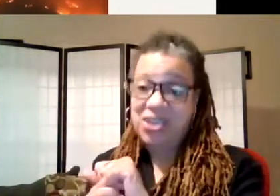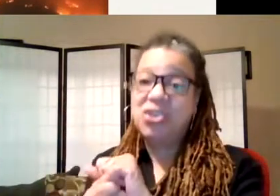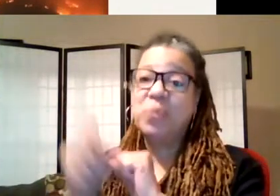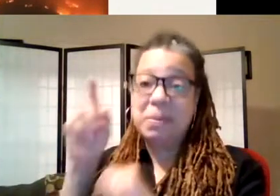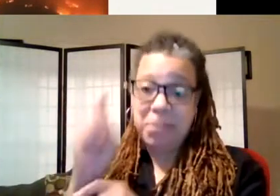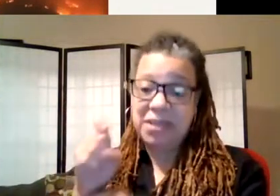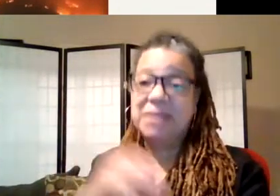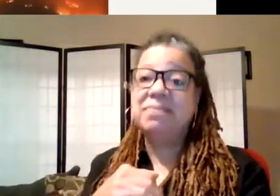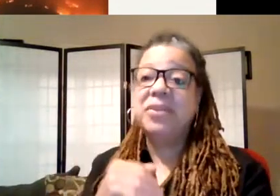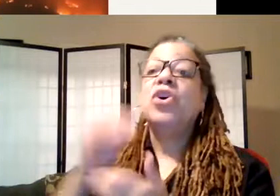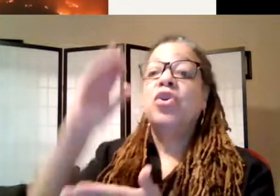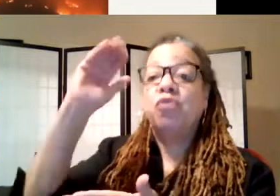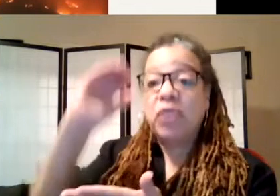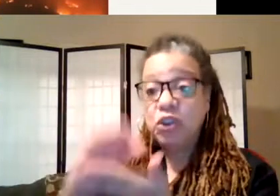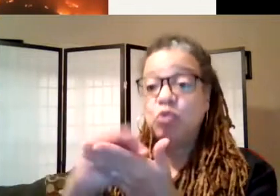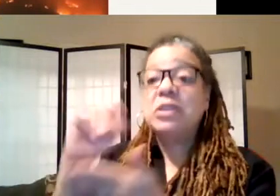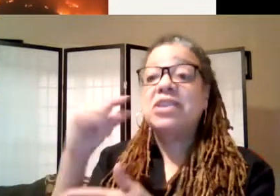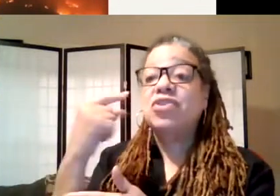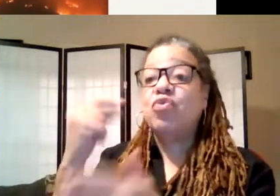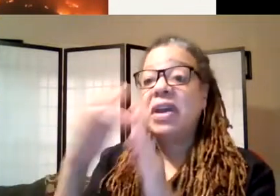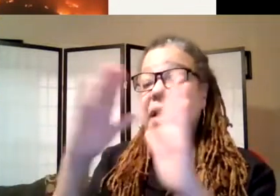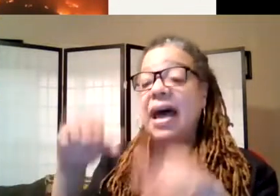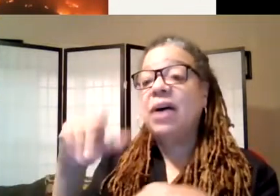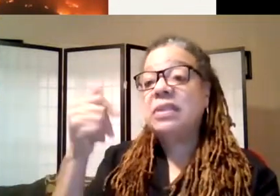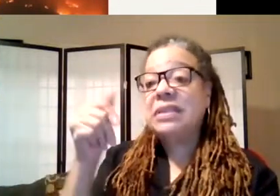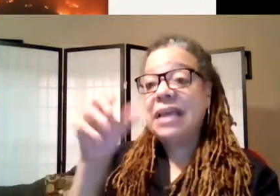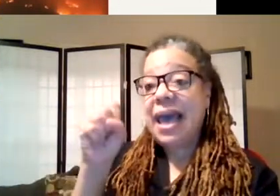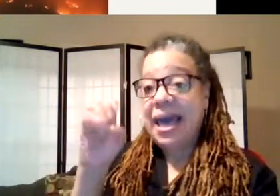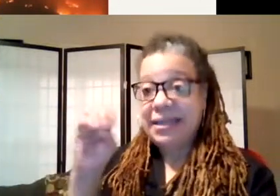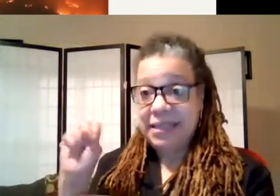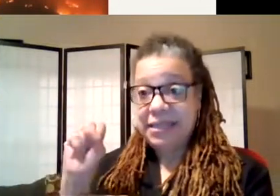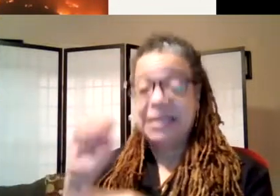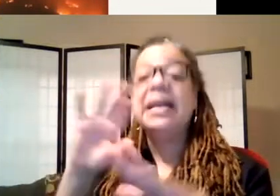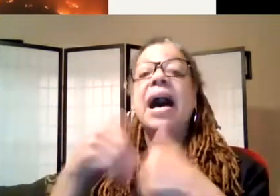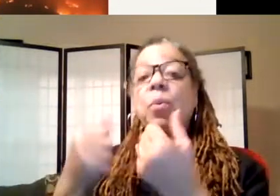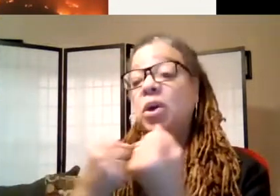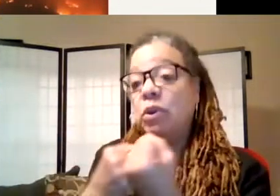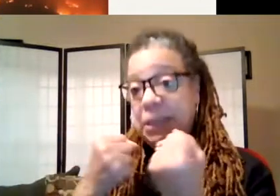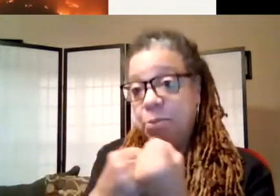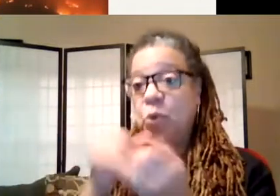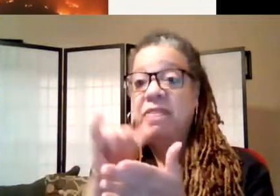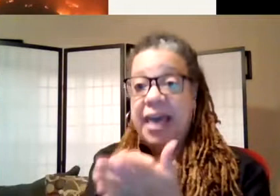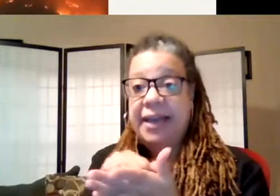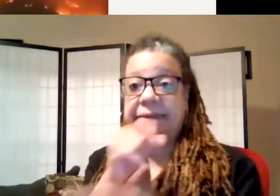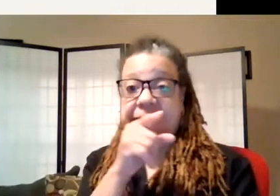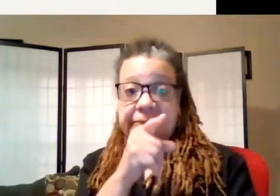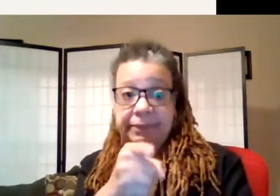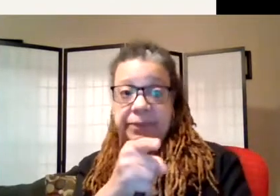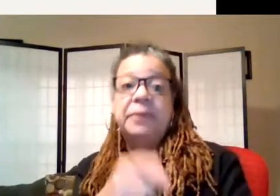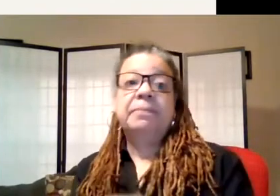greenhouse gases. And this is the mechanism for how you're going to fund that and how you're going to implement that. So